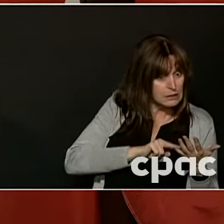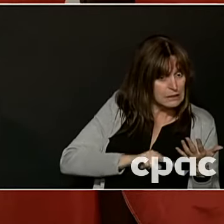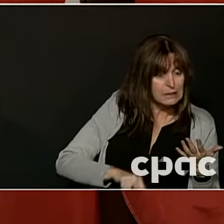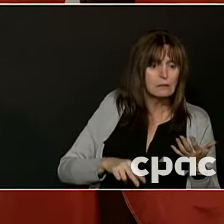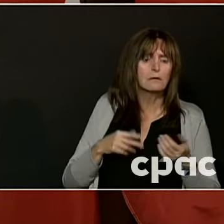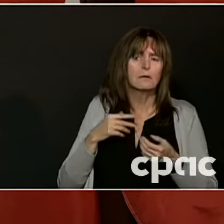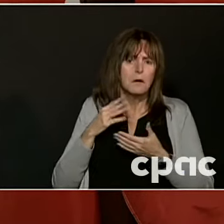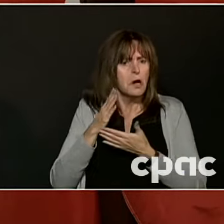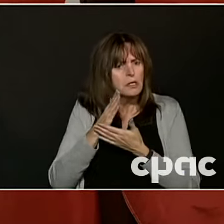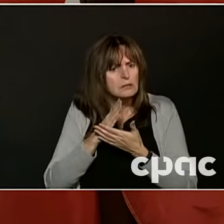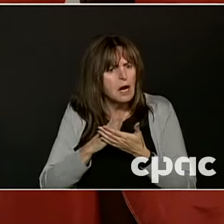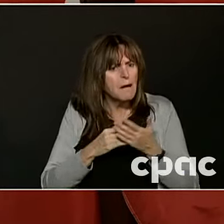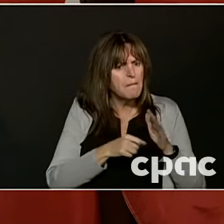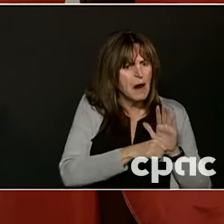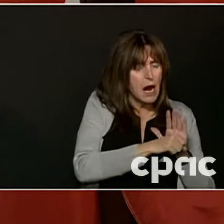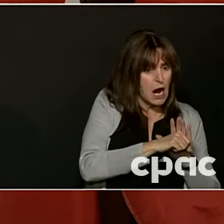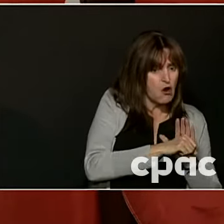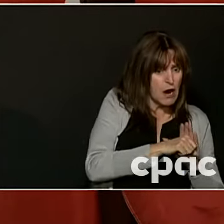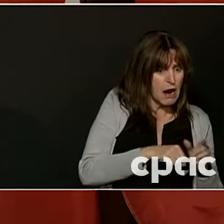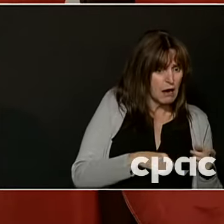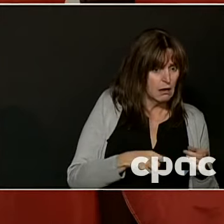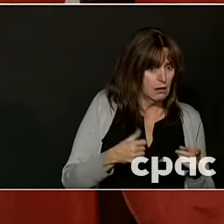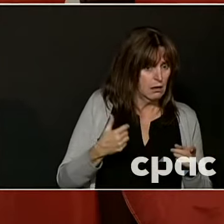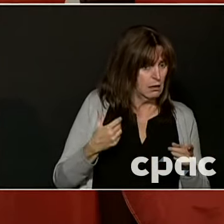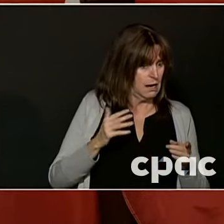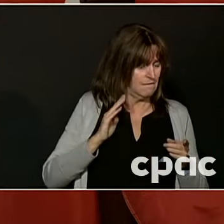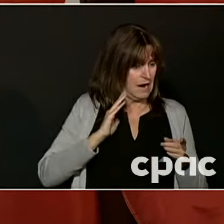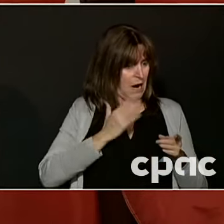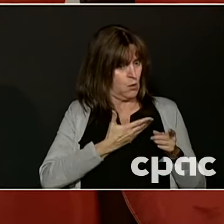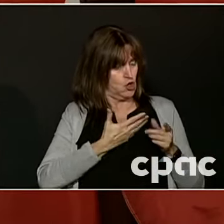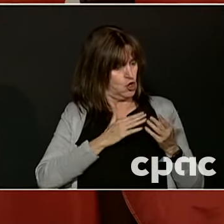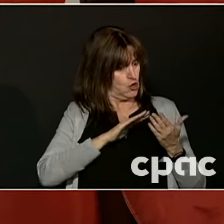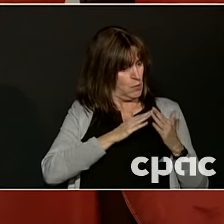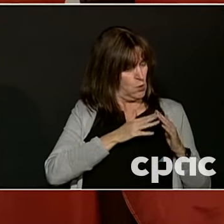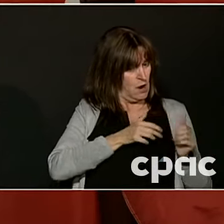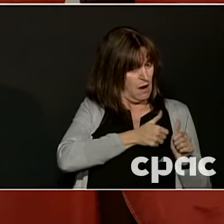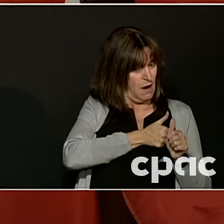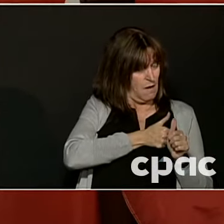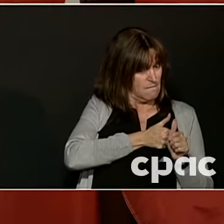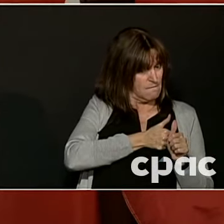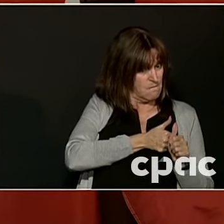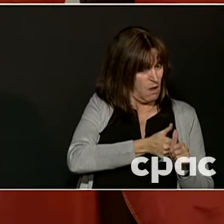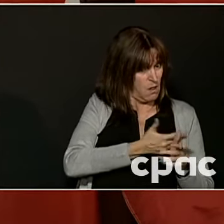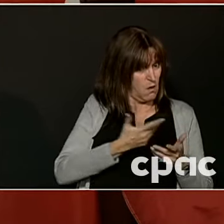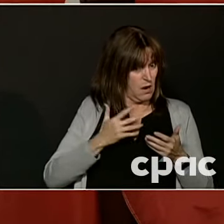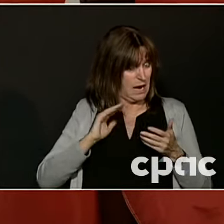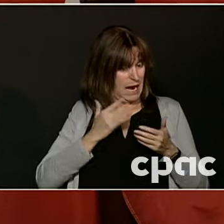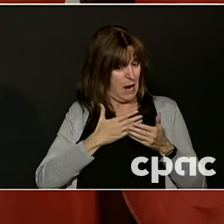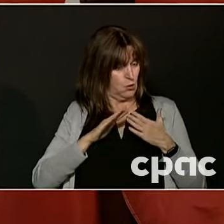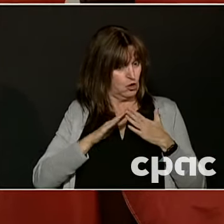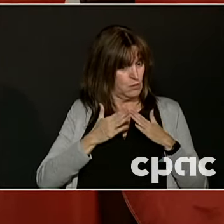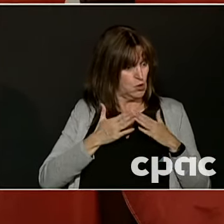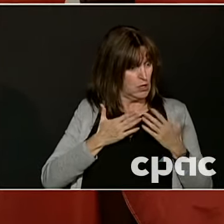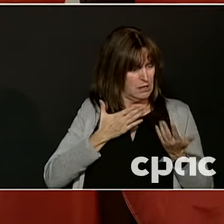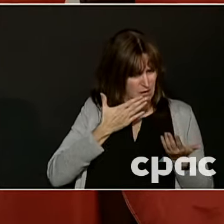we take ownership of this within our community and our framework, much like you heard Dr. Lowe speak about and Dr. Davila, what can we do individually? What can we do as